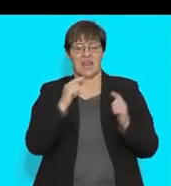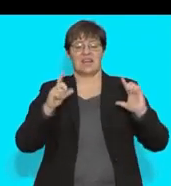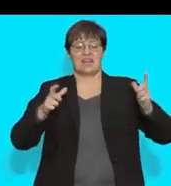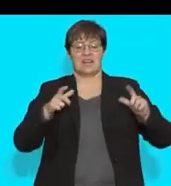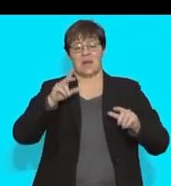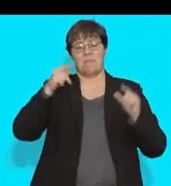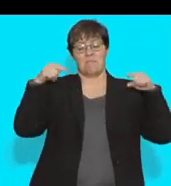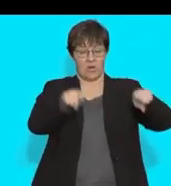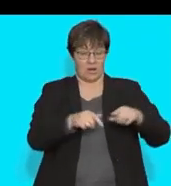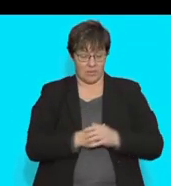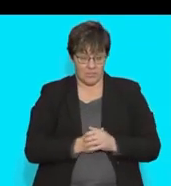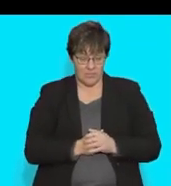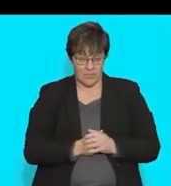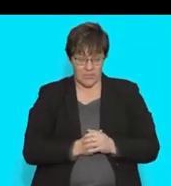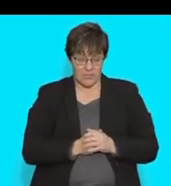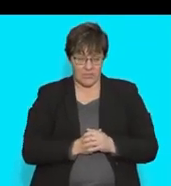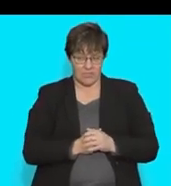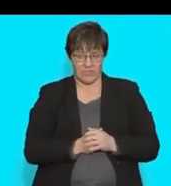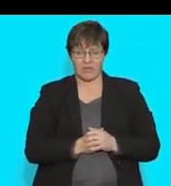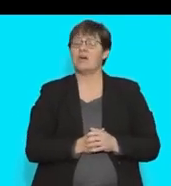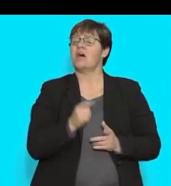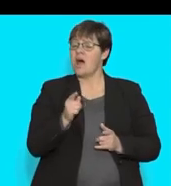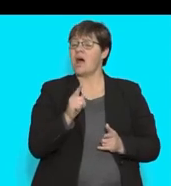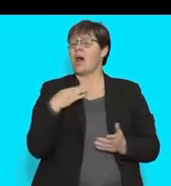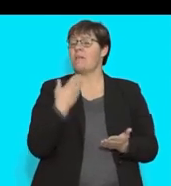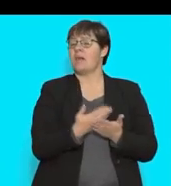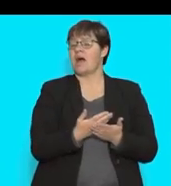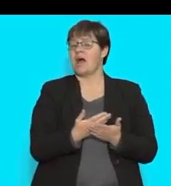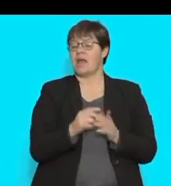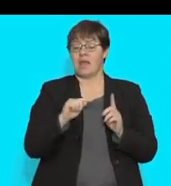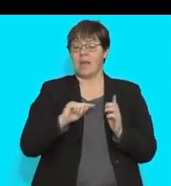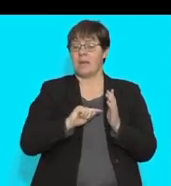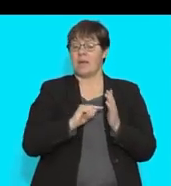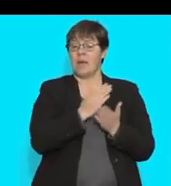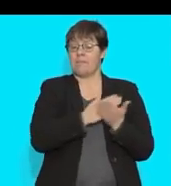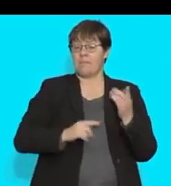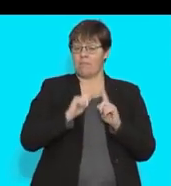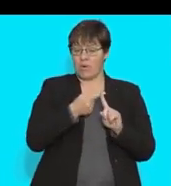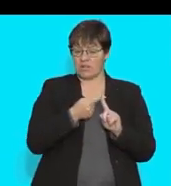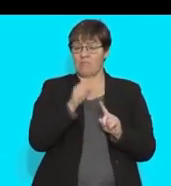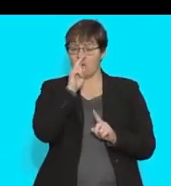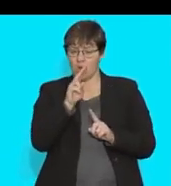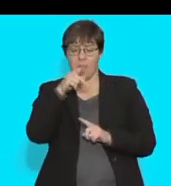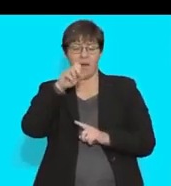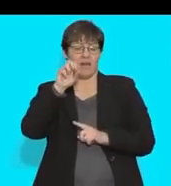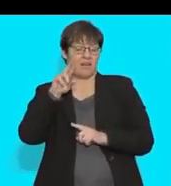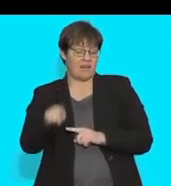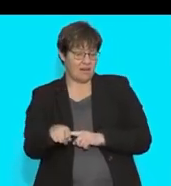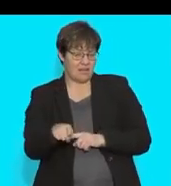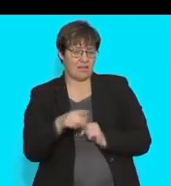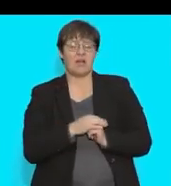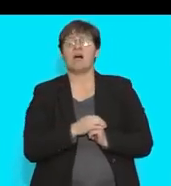a parallelogram. Now, if we apply the midpoint theorem here and look for a